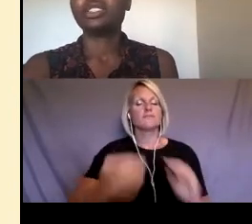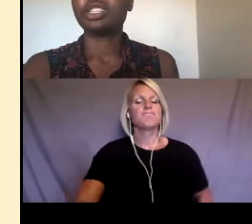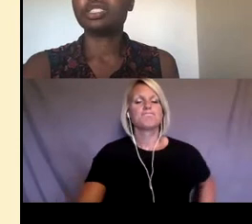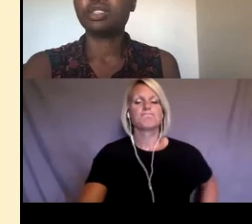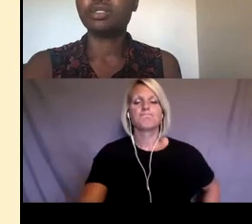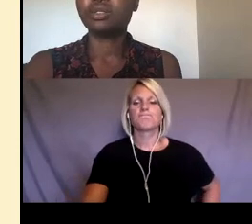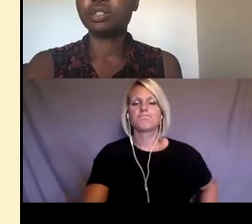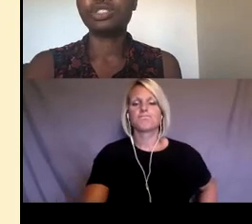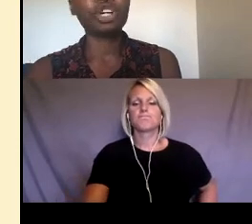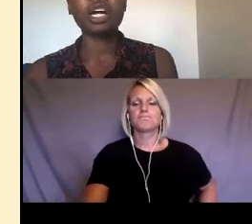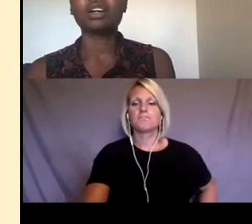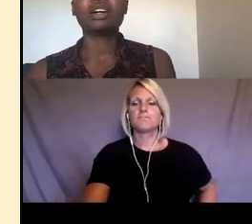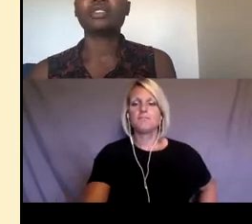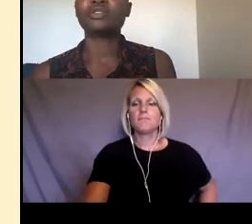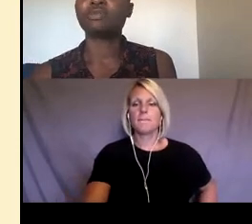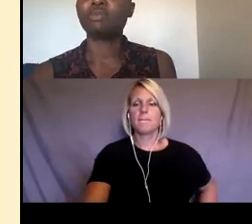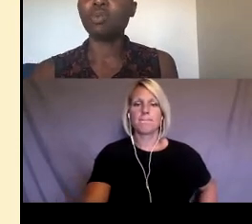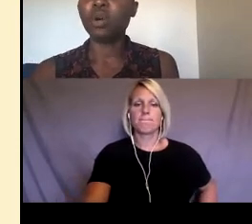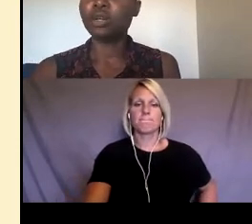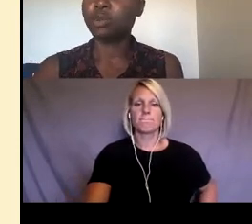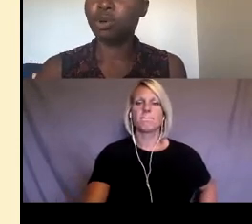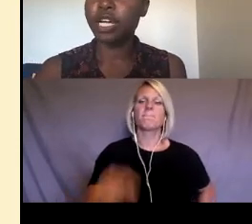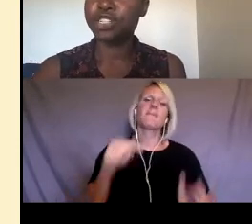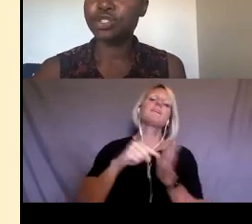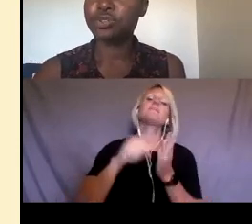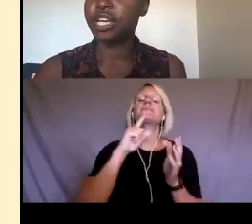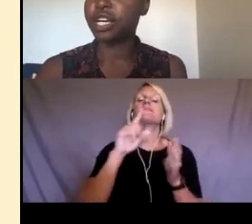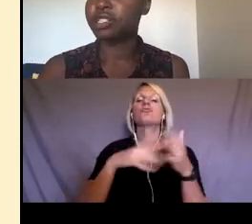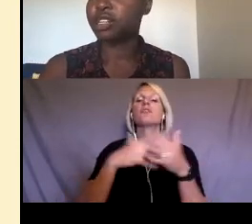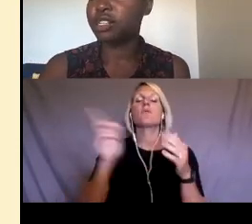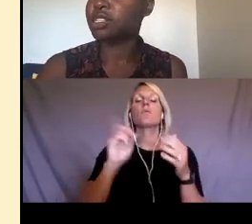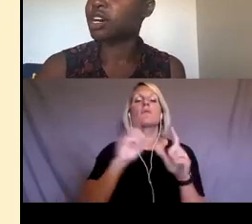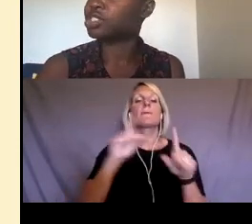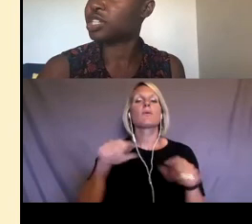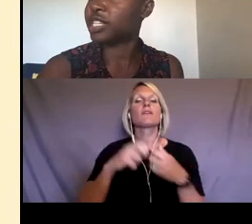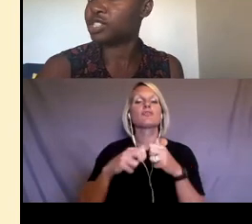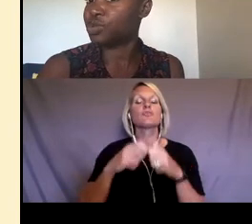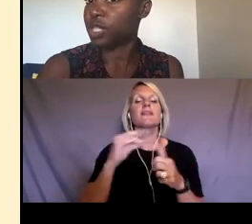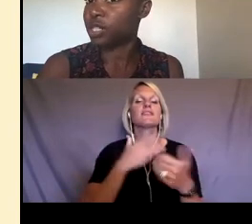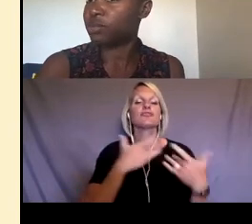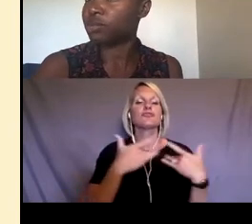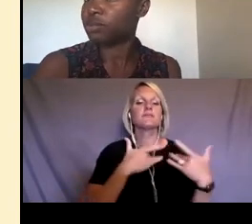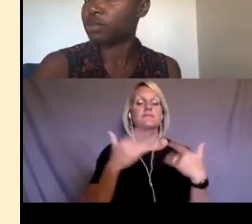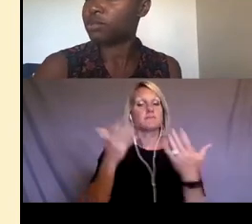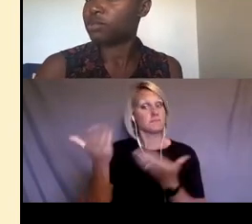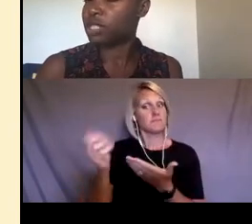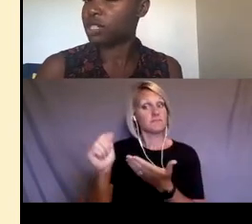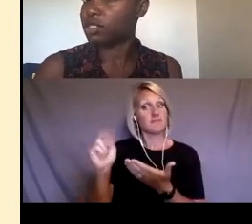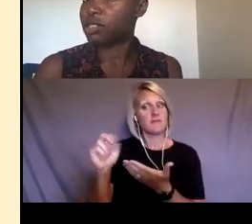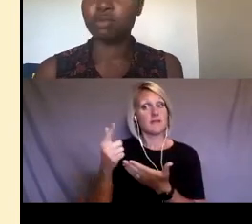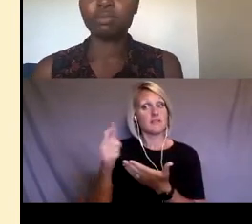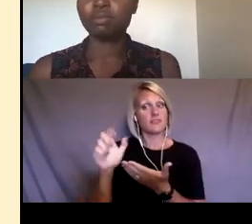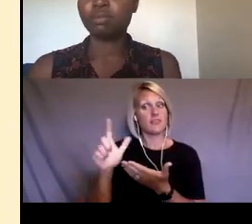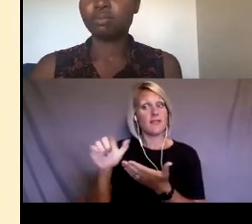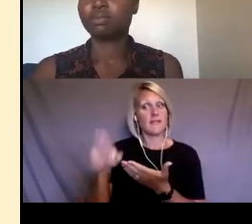And this is just a little chart of where to report issues and concerns. Angelique, did you want to discuss